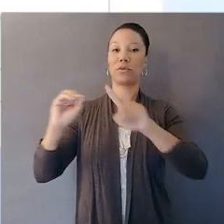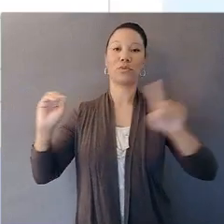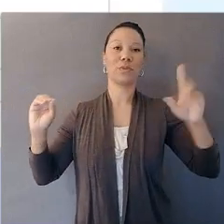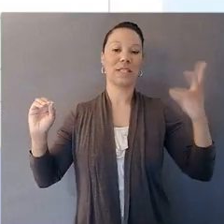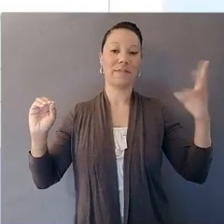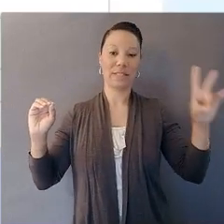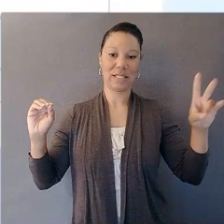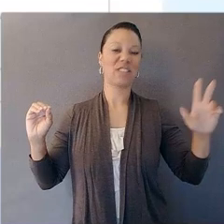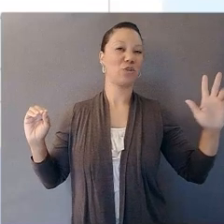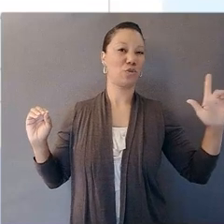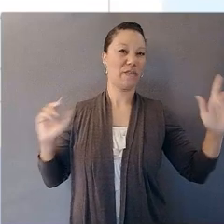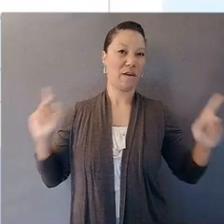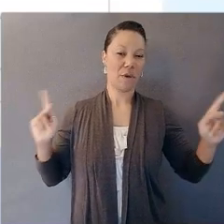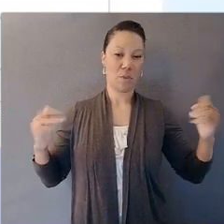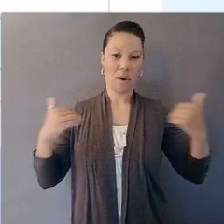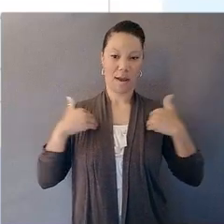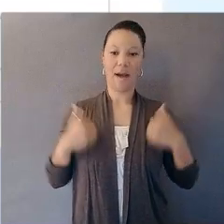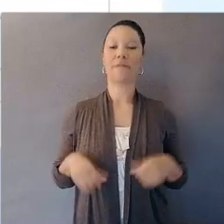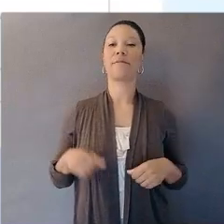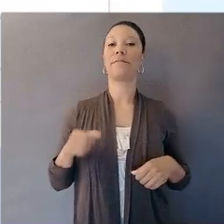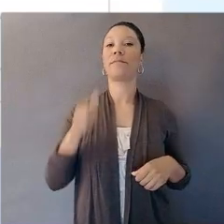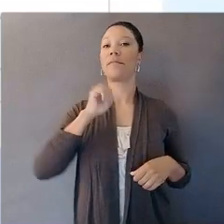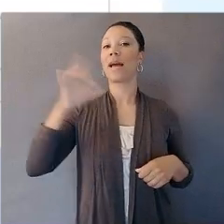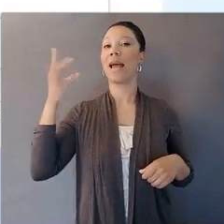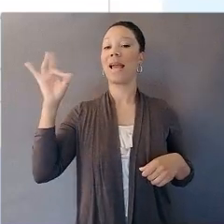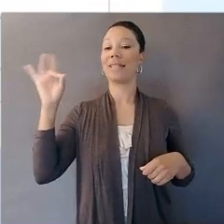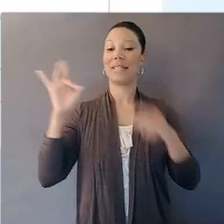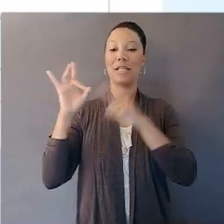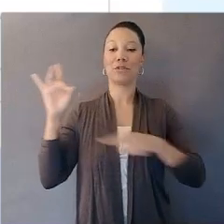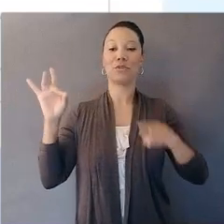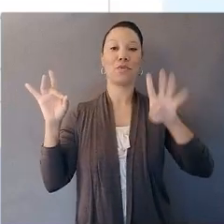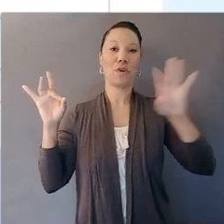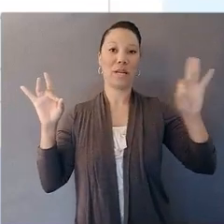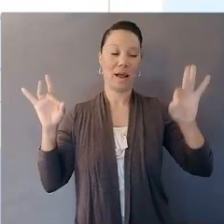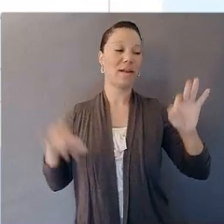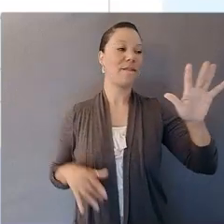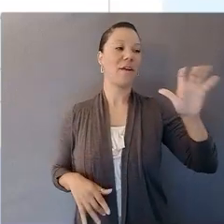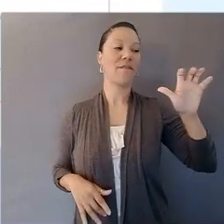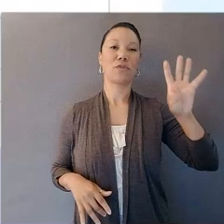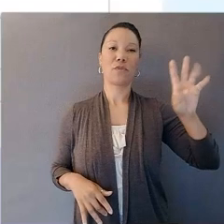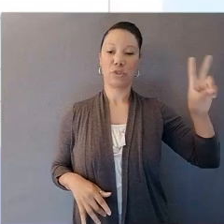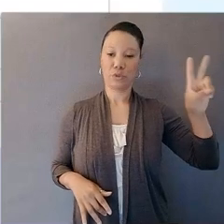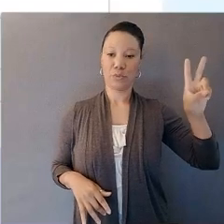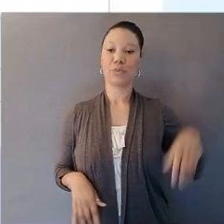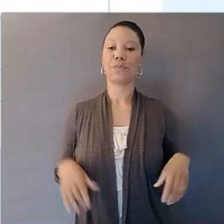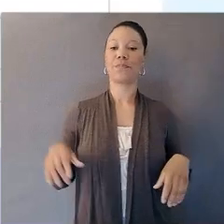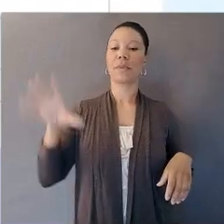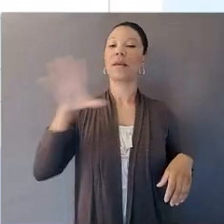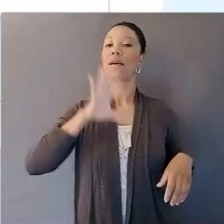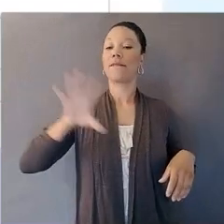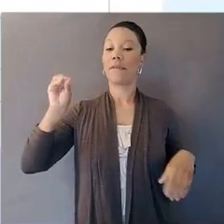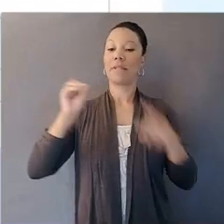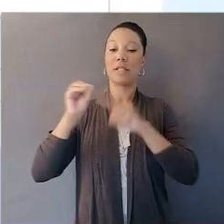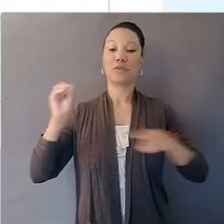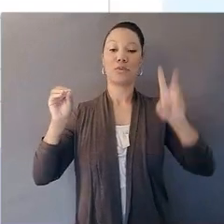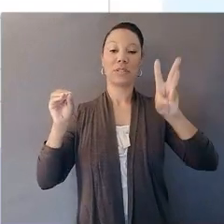ages 18 to 49, there are 542. And for ages 50 through 64, there are 284.